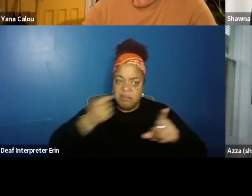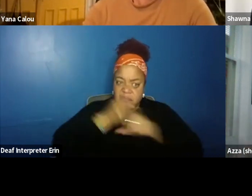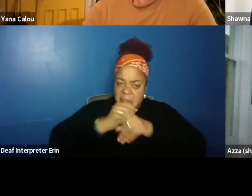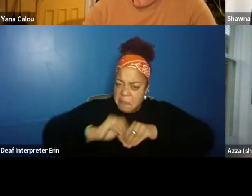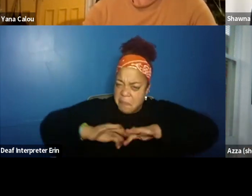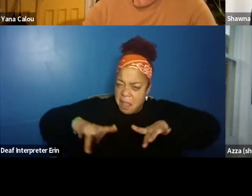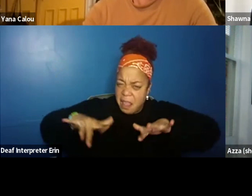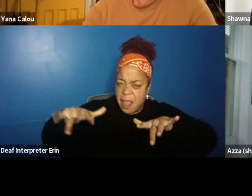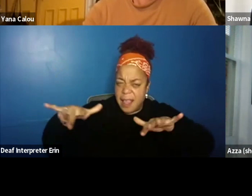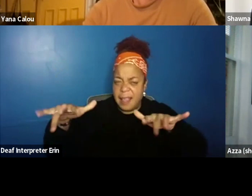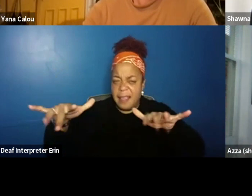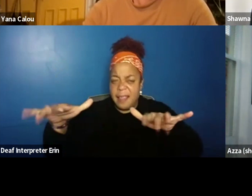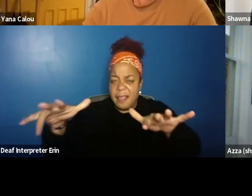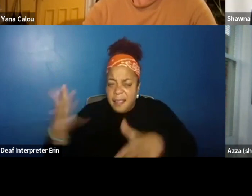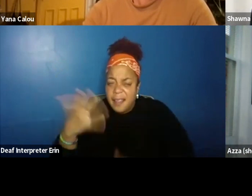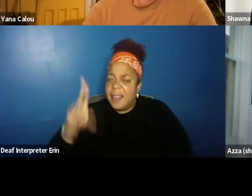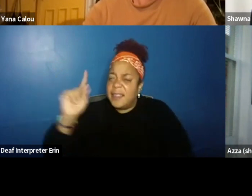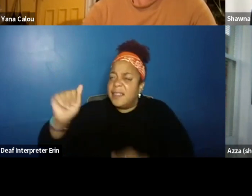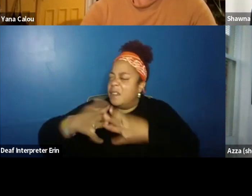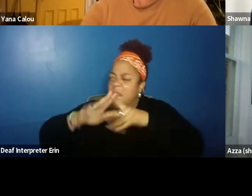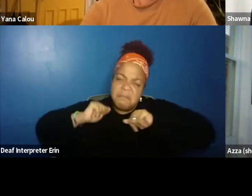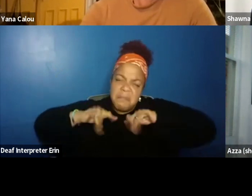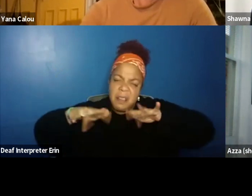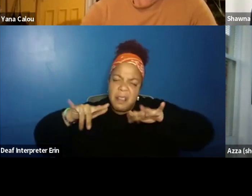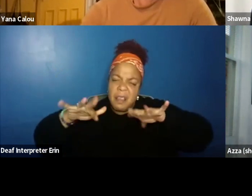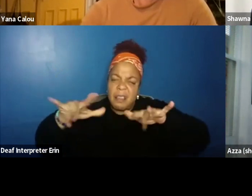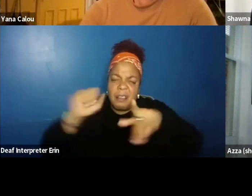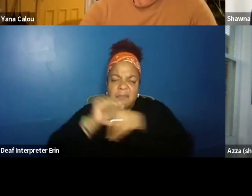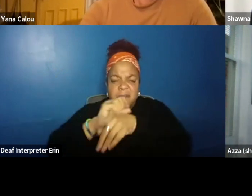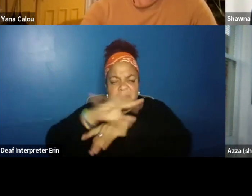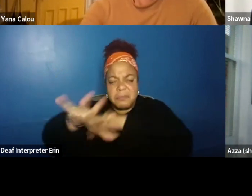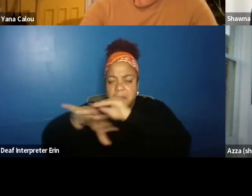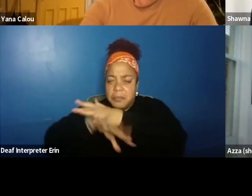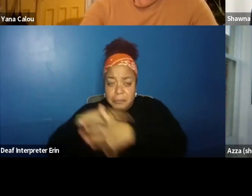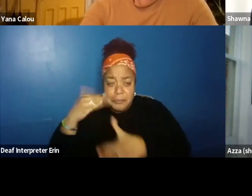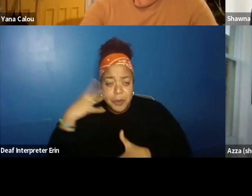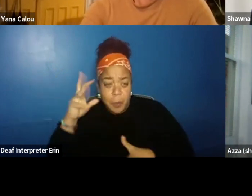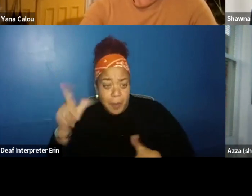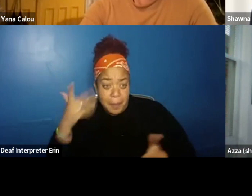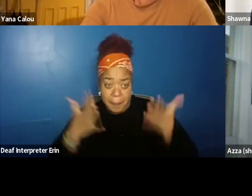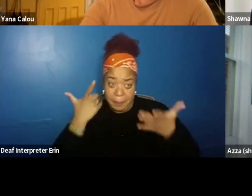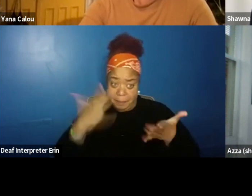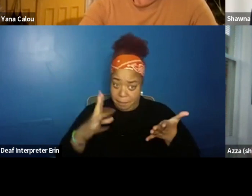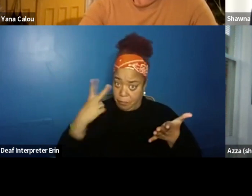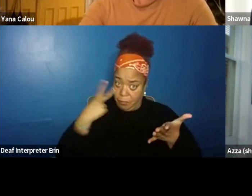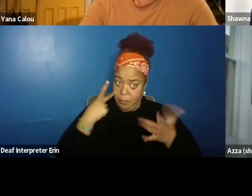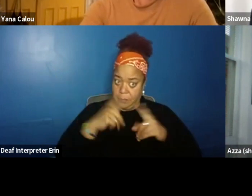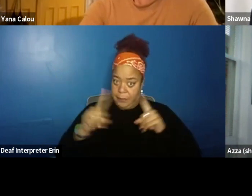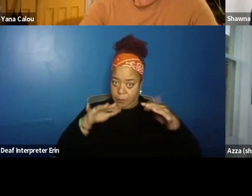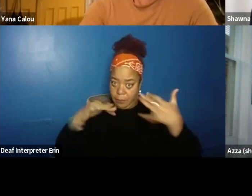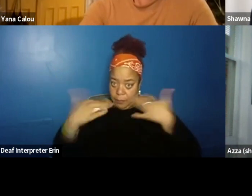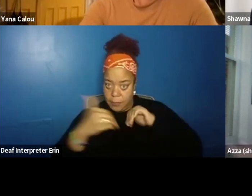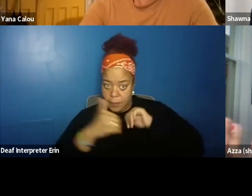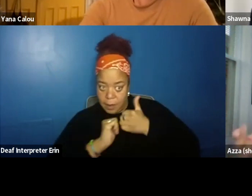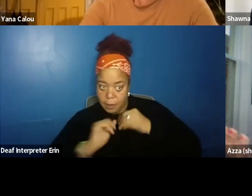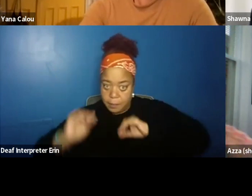For those who know me well, you've likely seen differences in how I move and how I speak, because I'm one